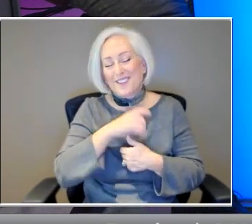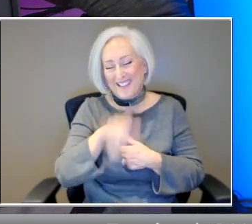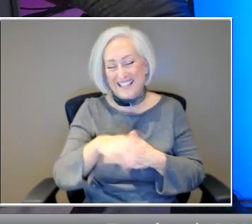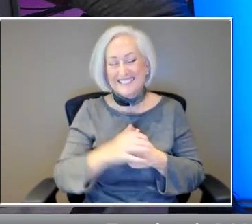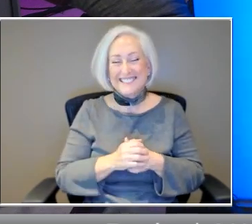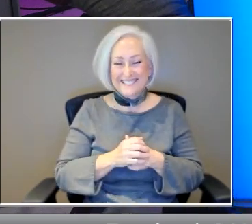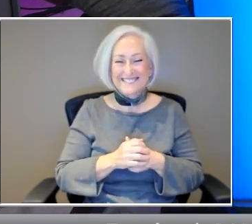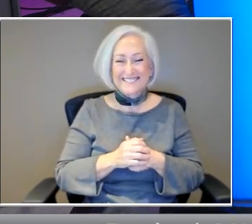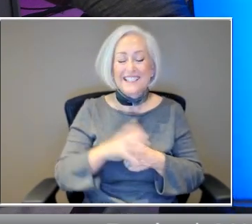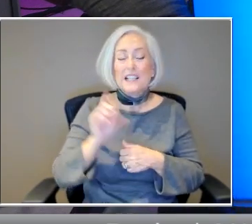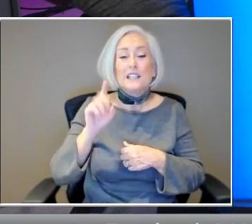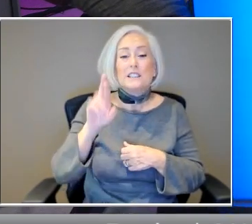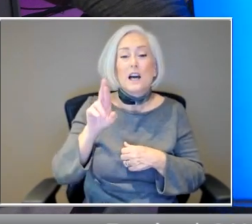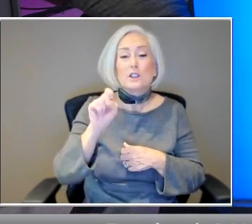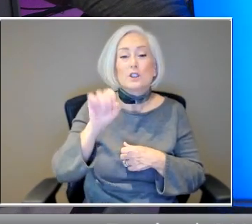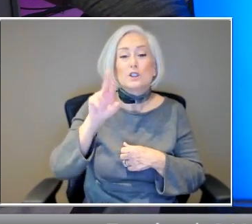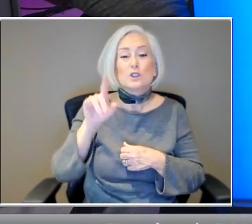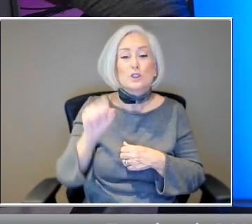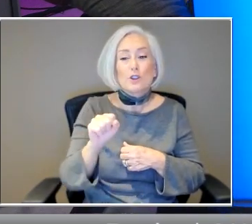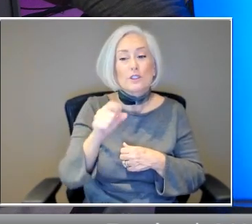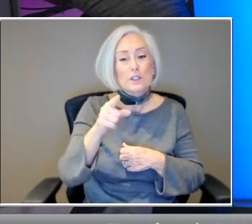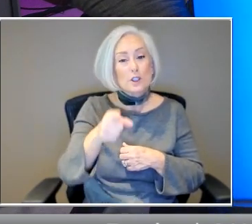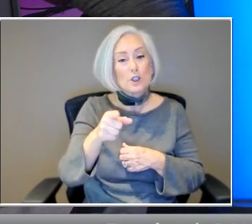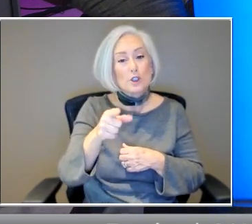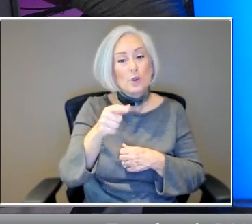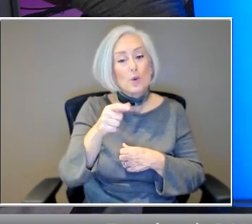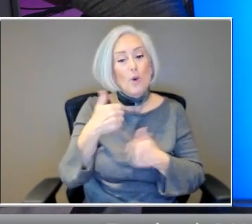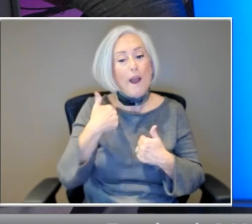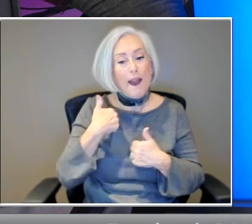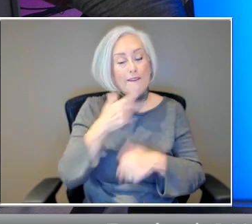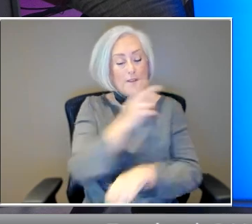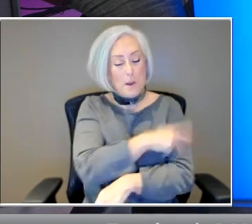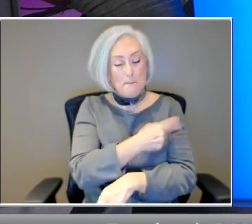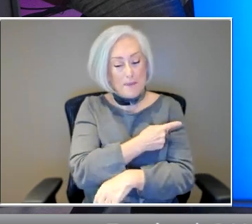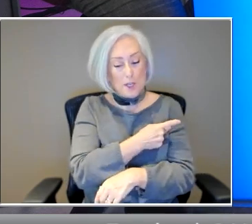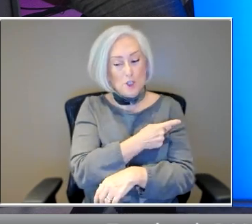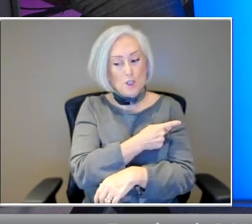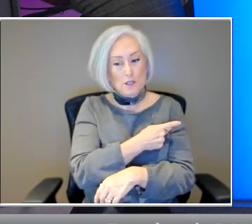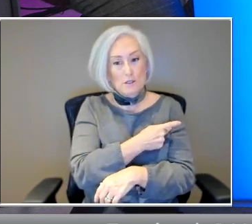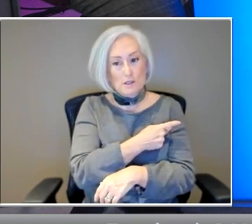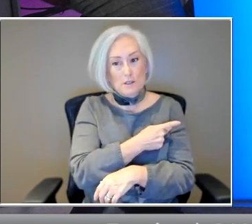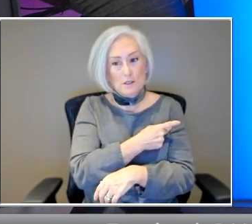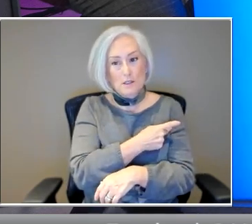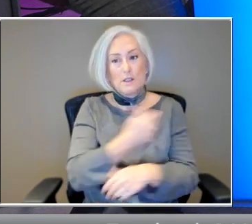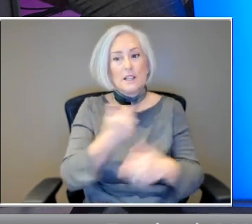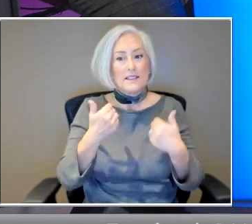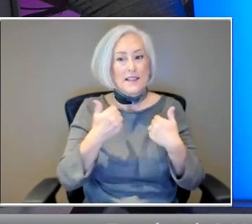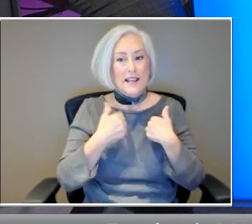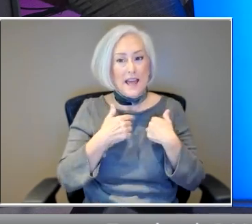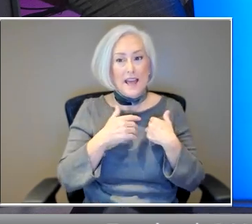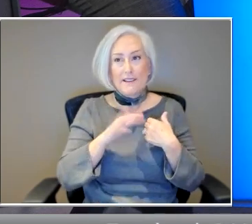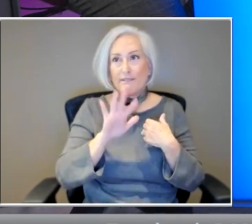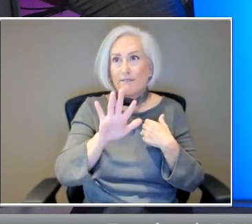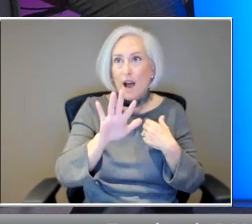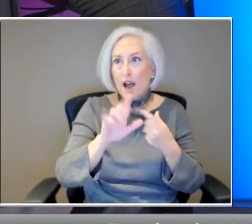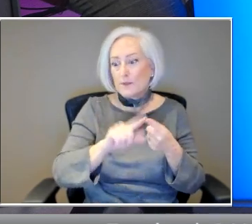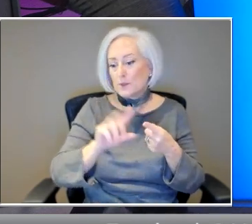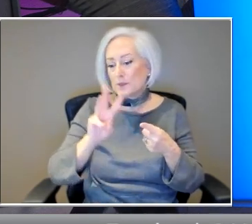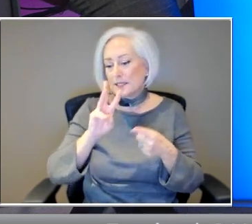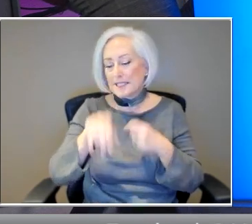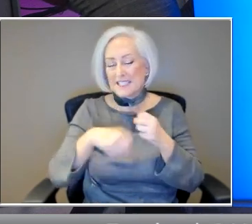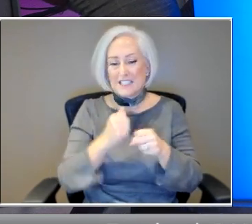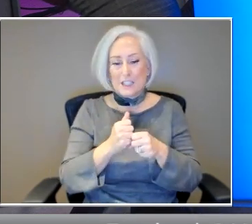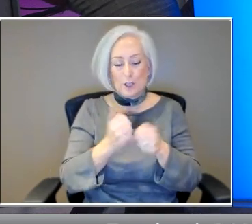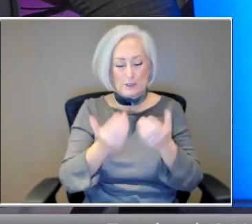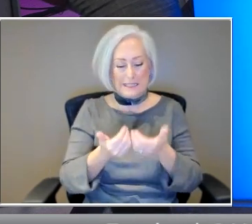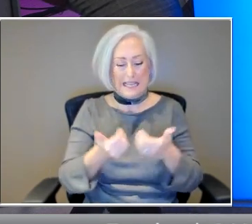Surface. Have you ever had any patients that come to you that have had a 5 or 6 year or this huge gap in care because they